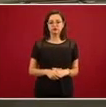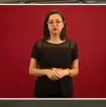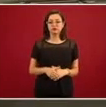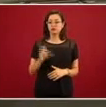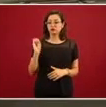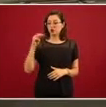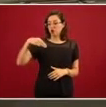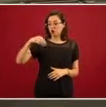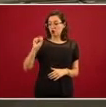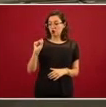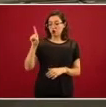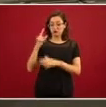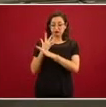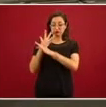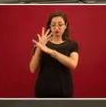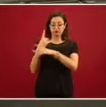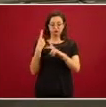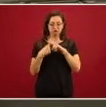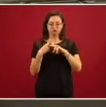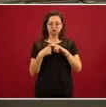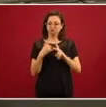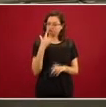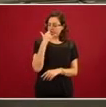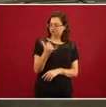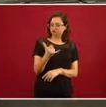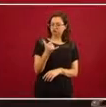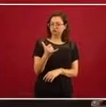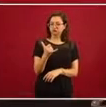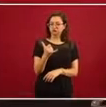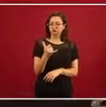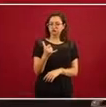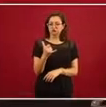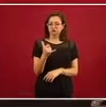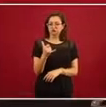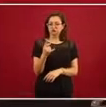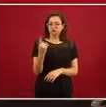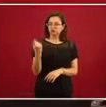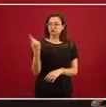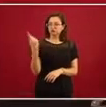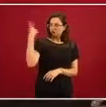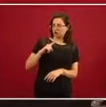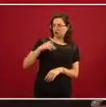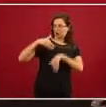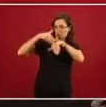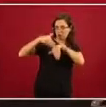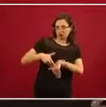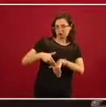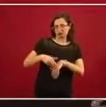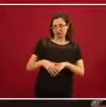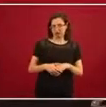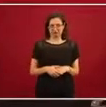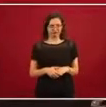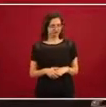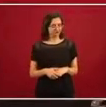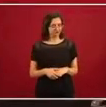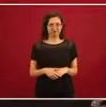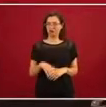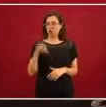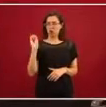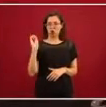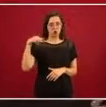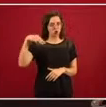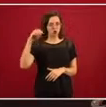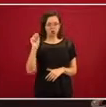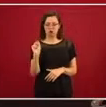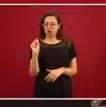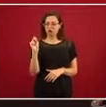working accordingly. And regarding the World Health Organization, you use